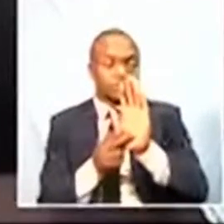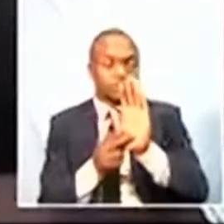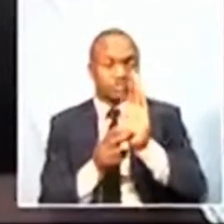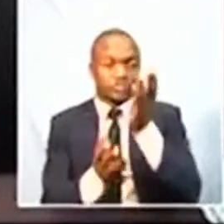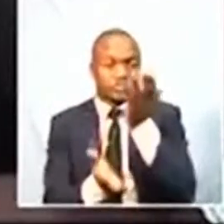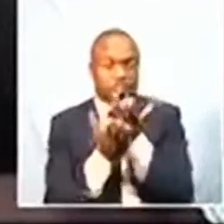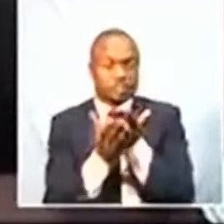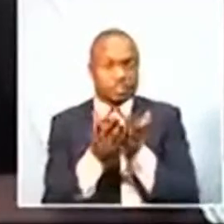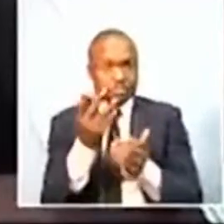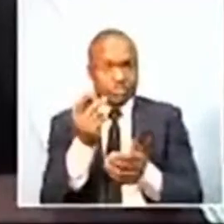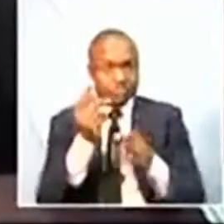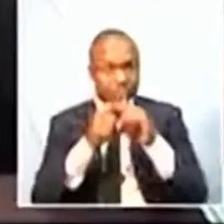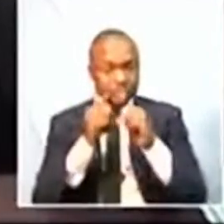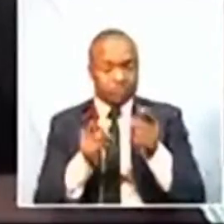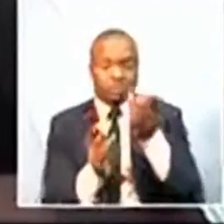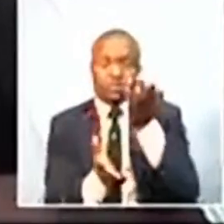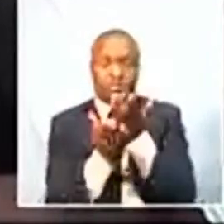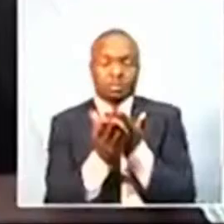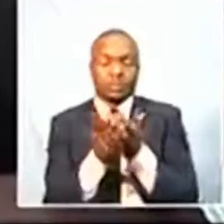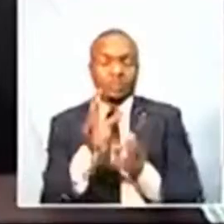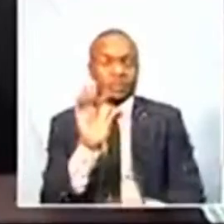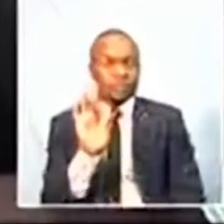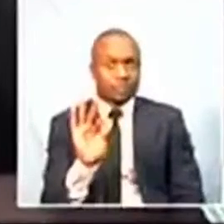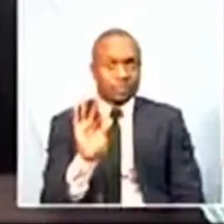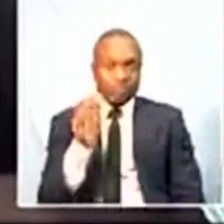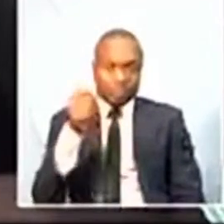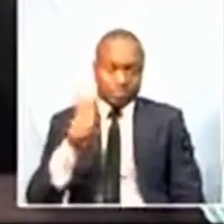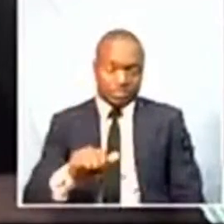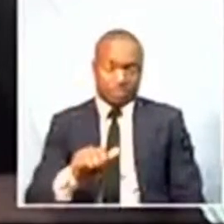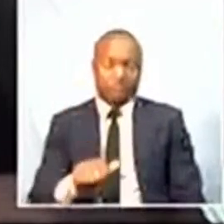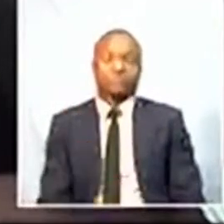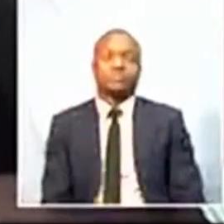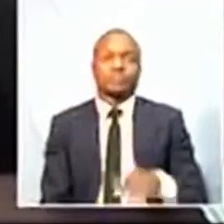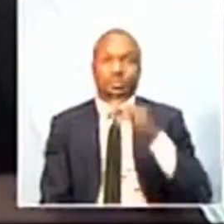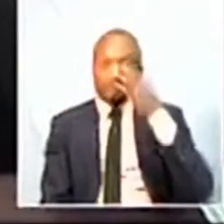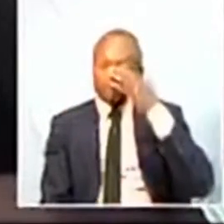Appendix 13, supposed to be Appendices 9 and 10.